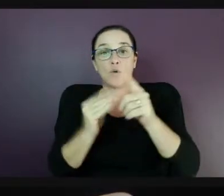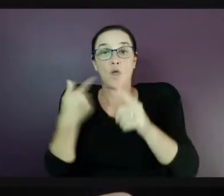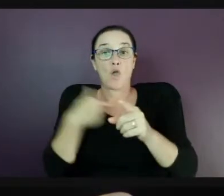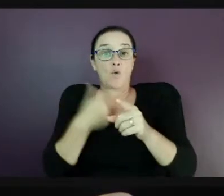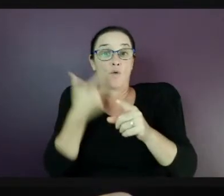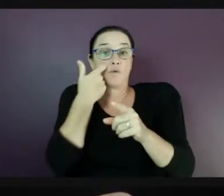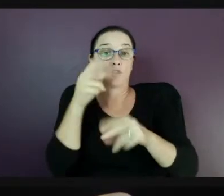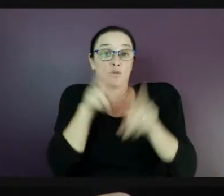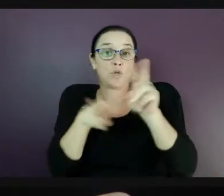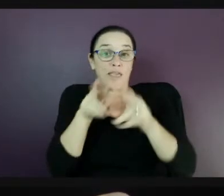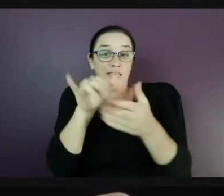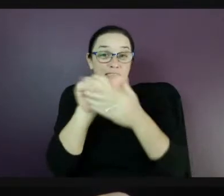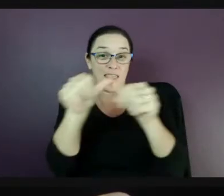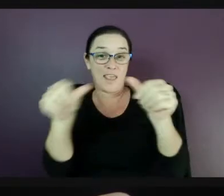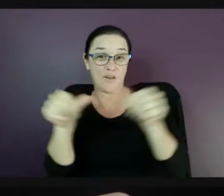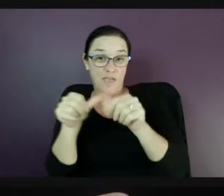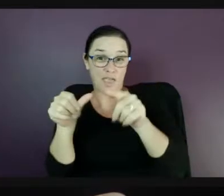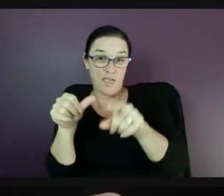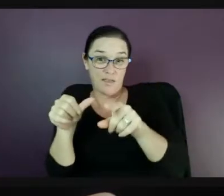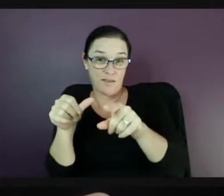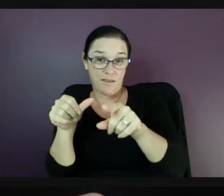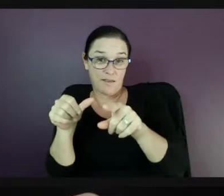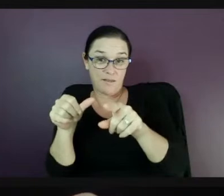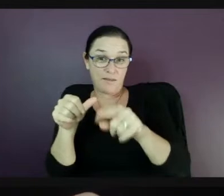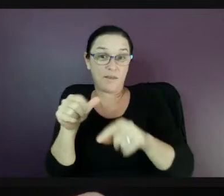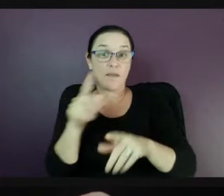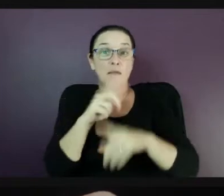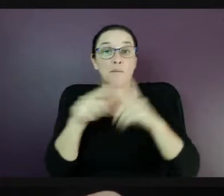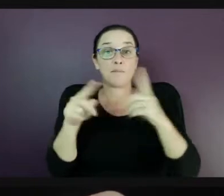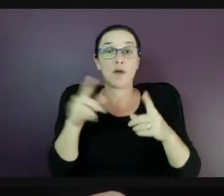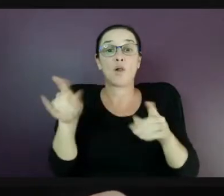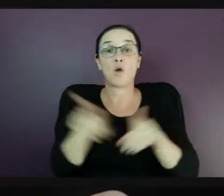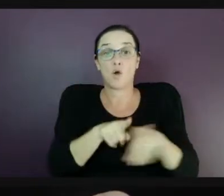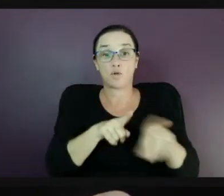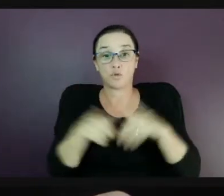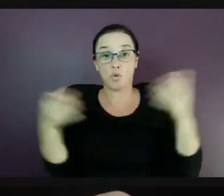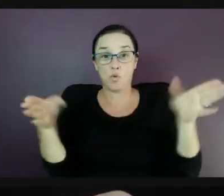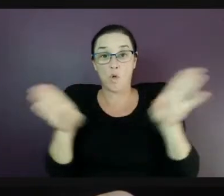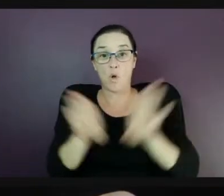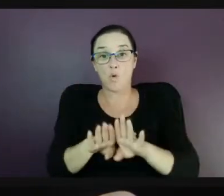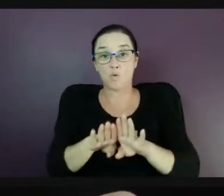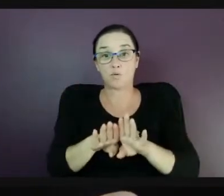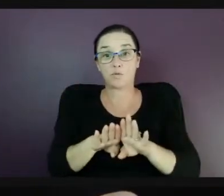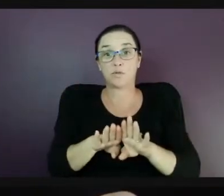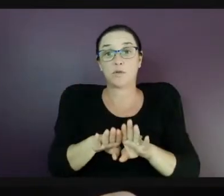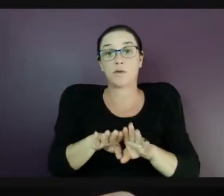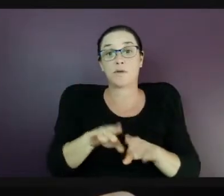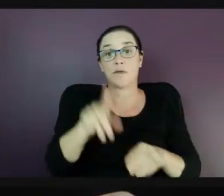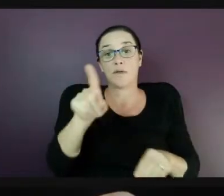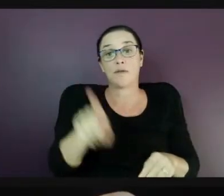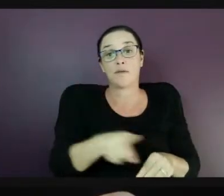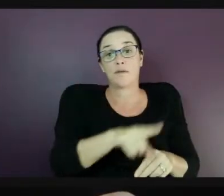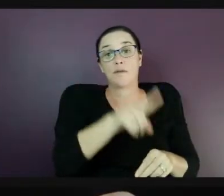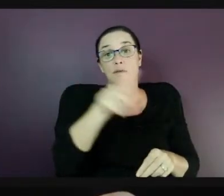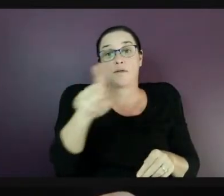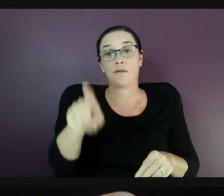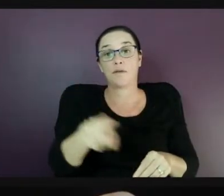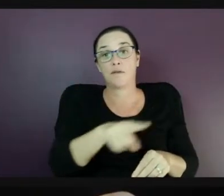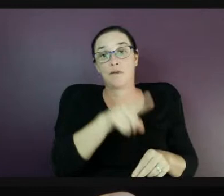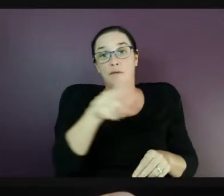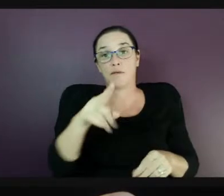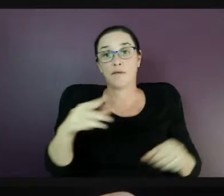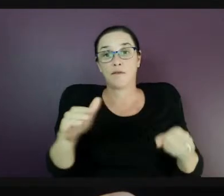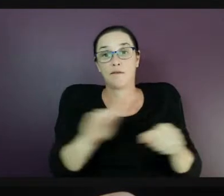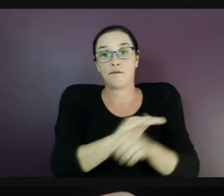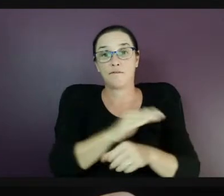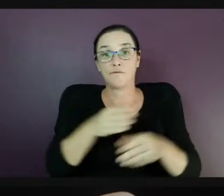summit, this zone right in here. They have also closed the entire Hilina-Pali Road. That's